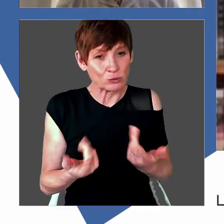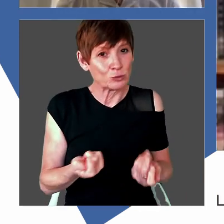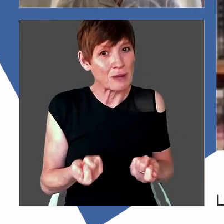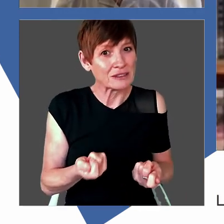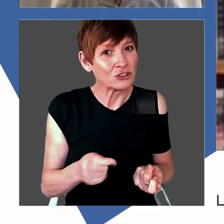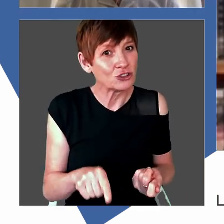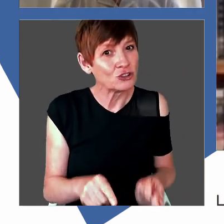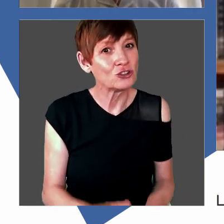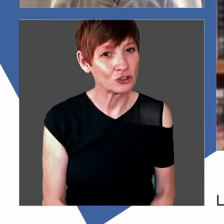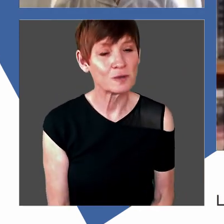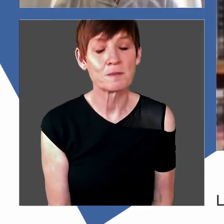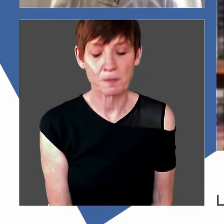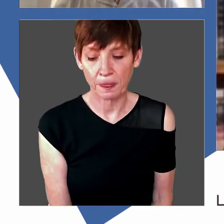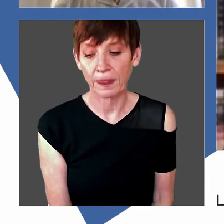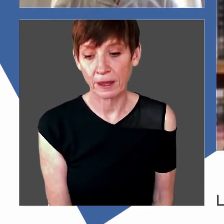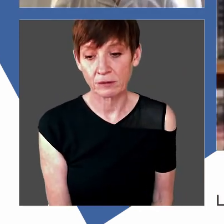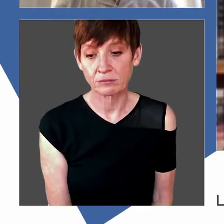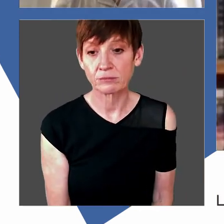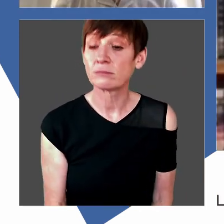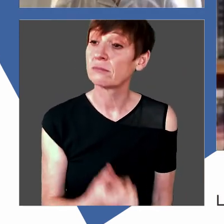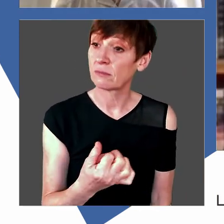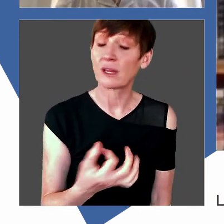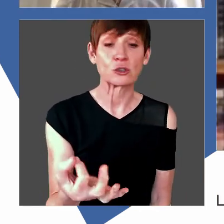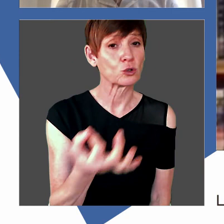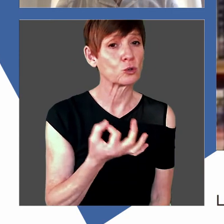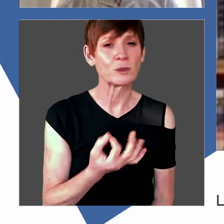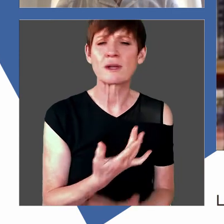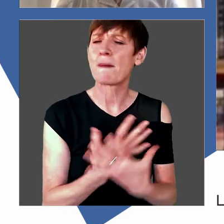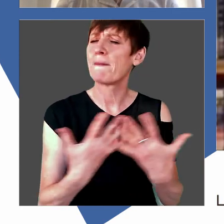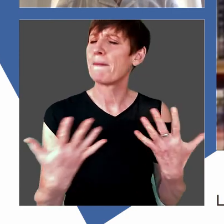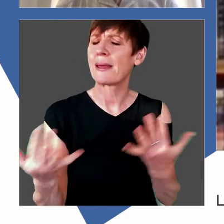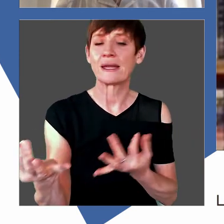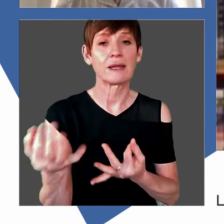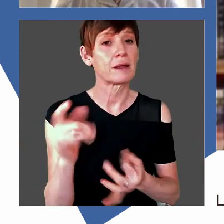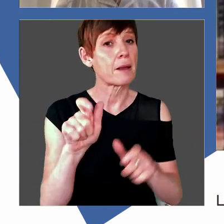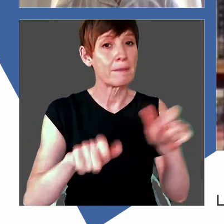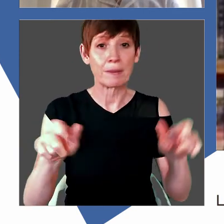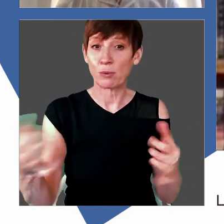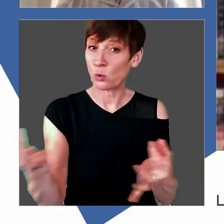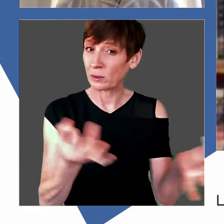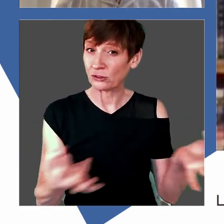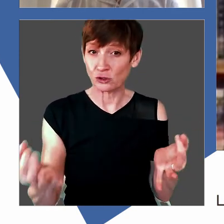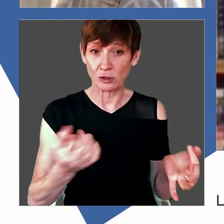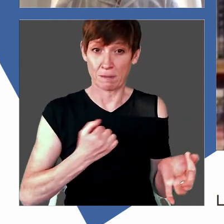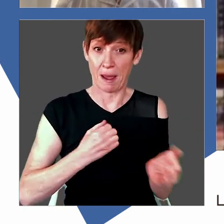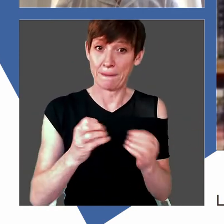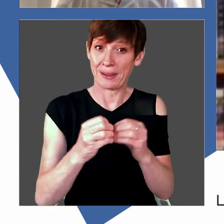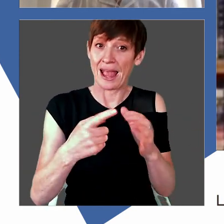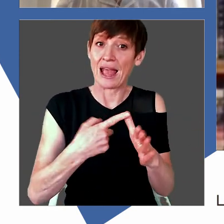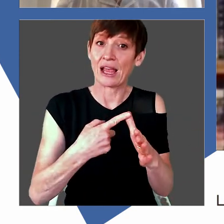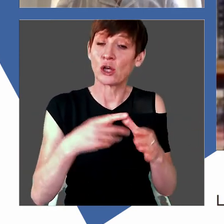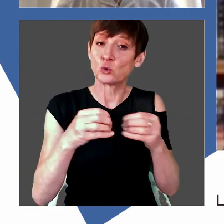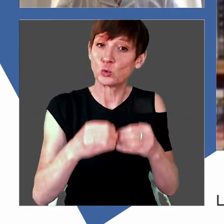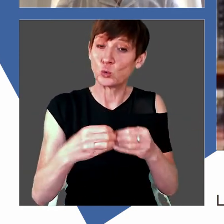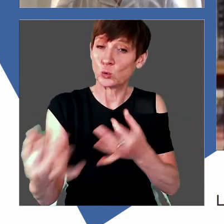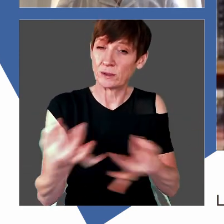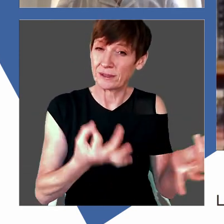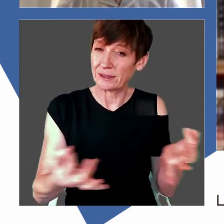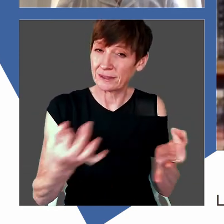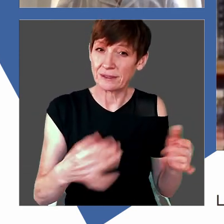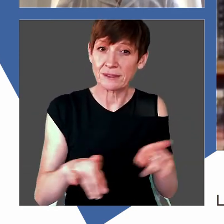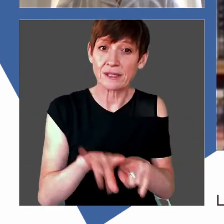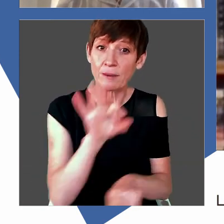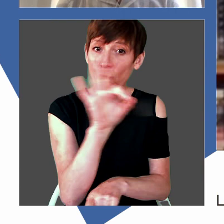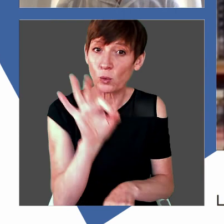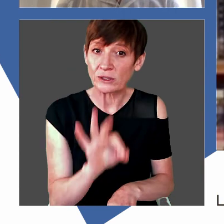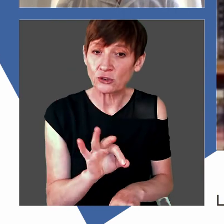situation? Yeah, this is a really good question. It's something that I get asked a lot by BA students as well. And I think the question that I